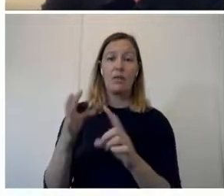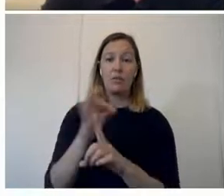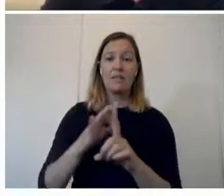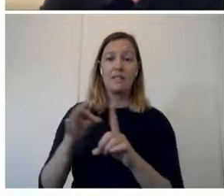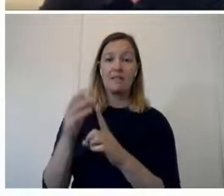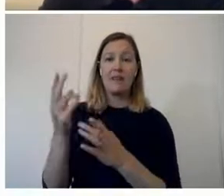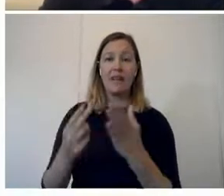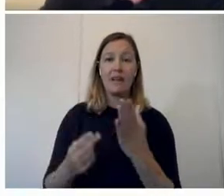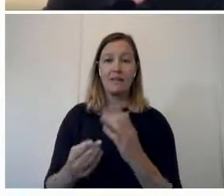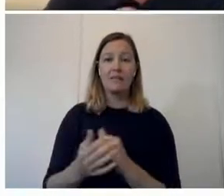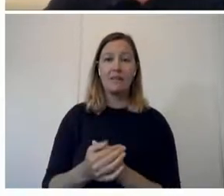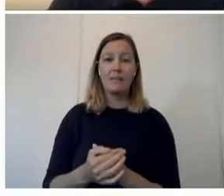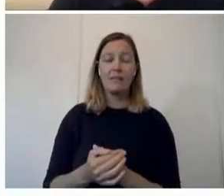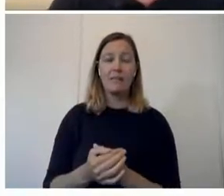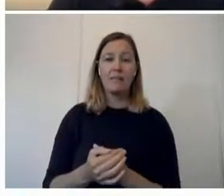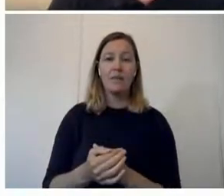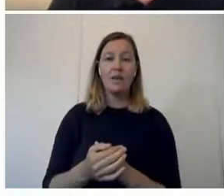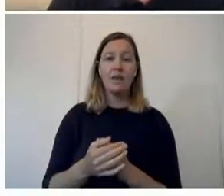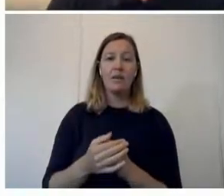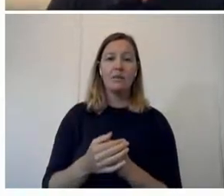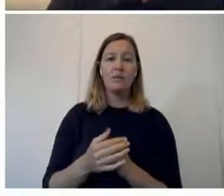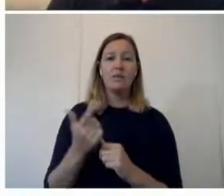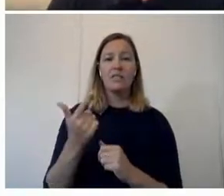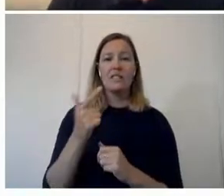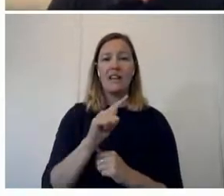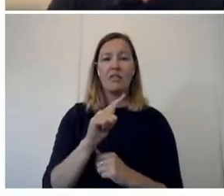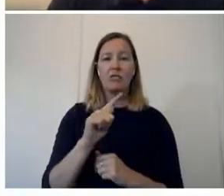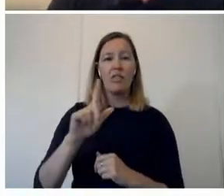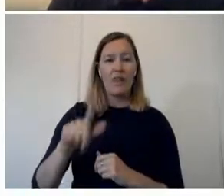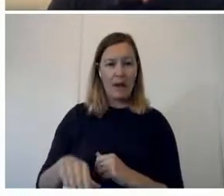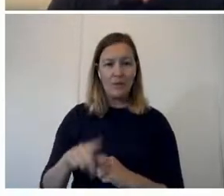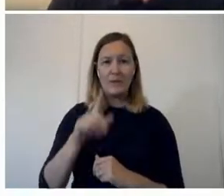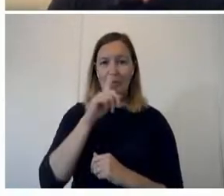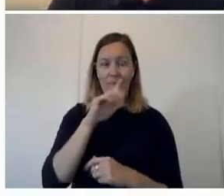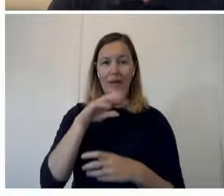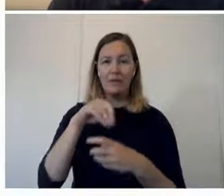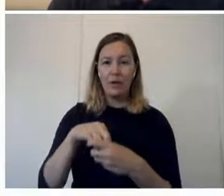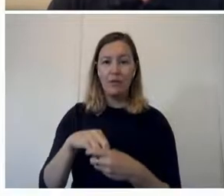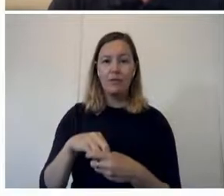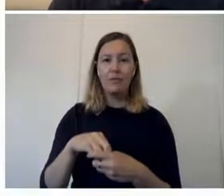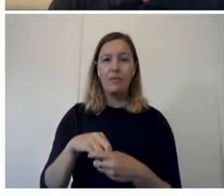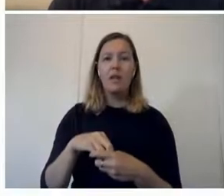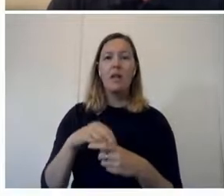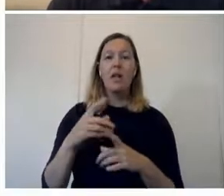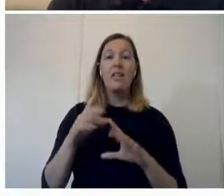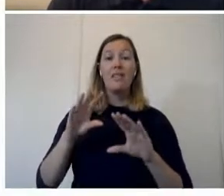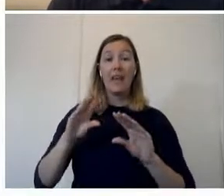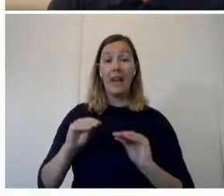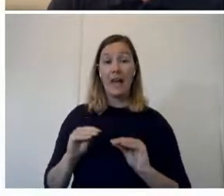as opposed to 47, that's 700,000 people. If you then look at where the lapsed audience